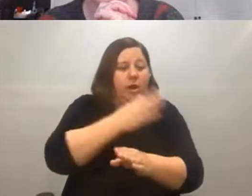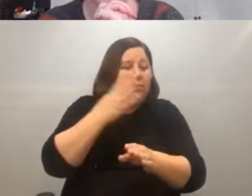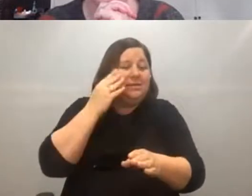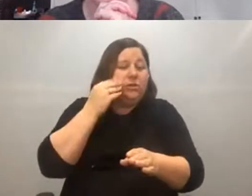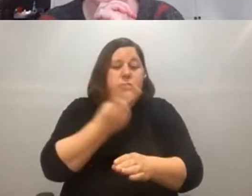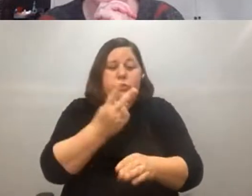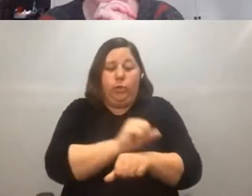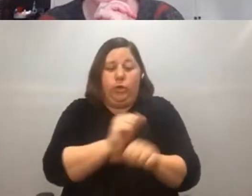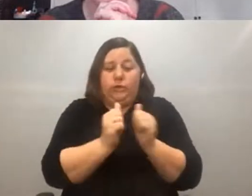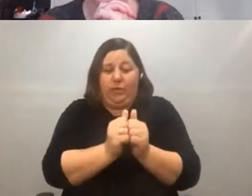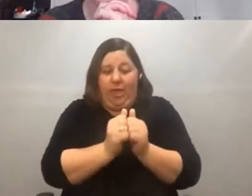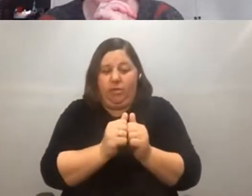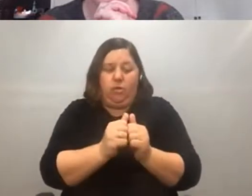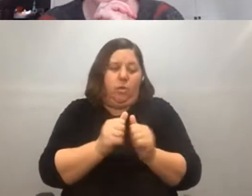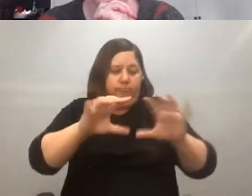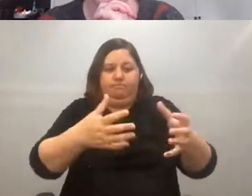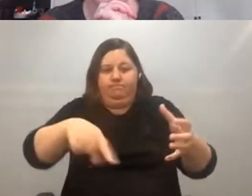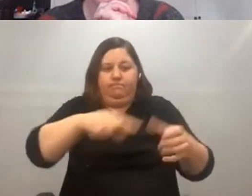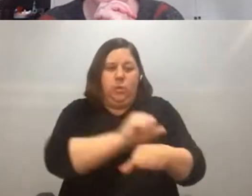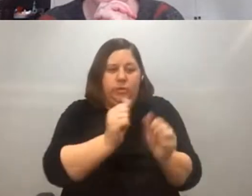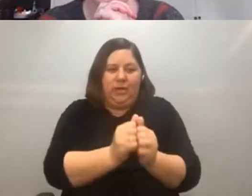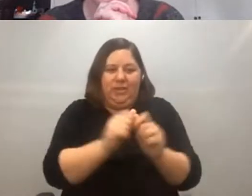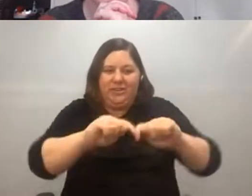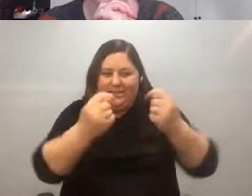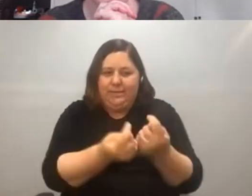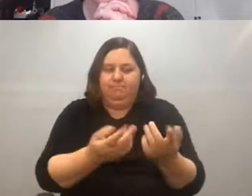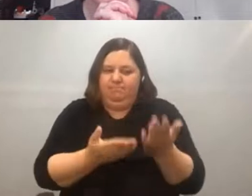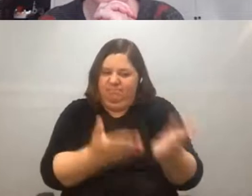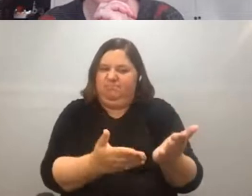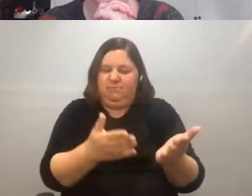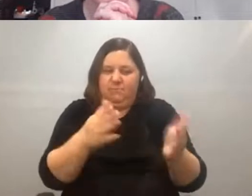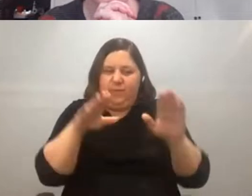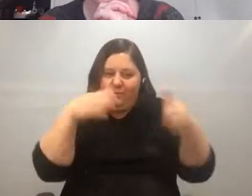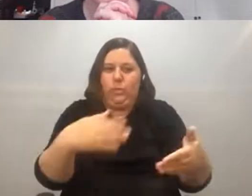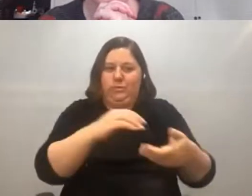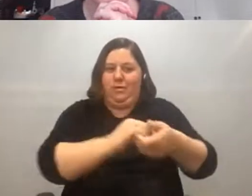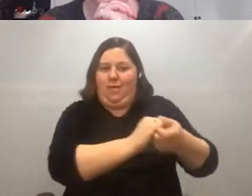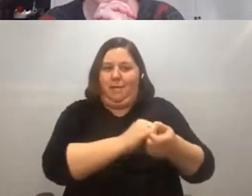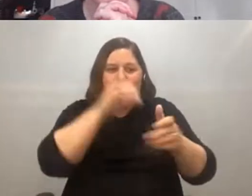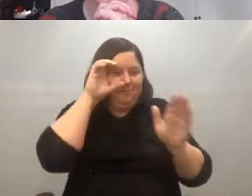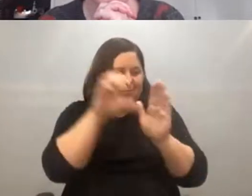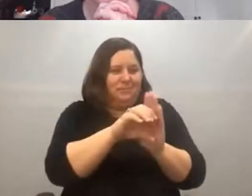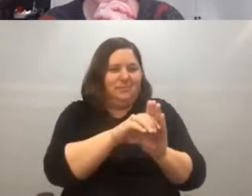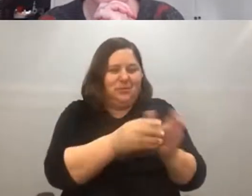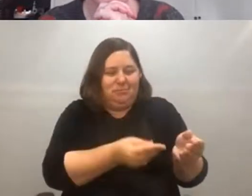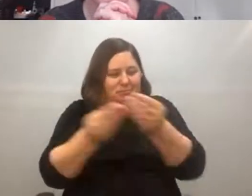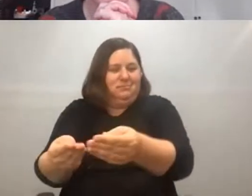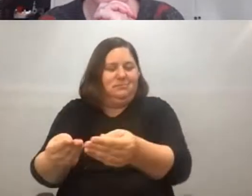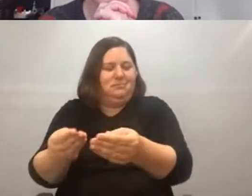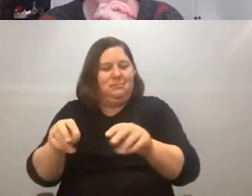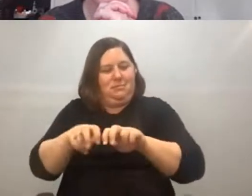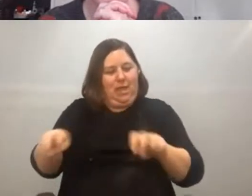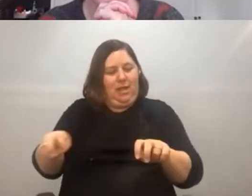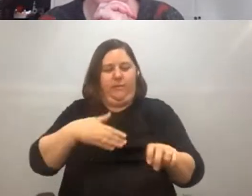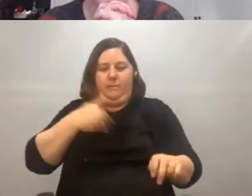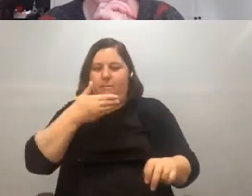then i would encourage you to uh upload images of those collaborations just so the panel can get a sense of